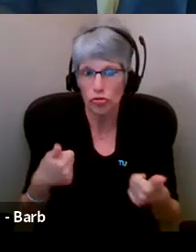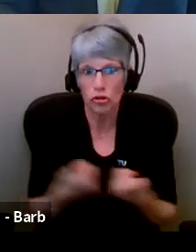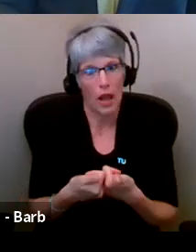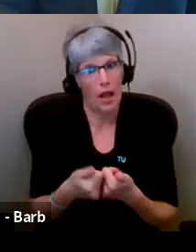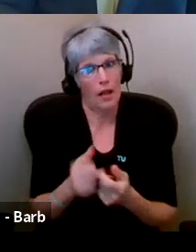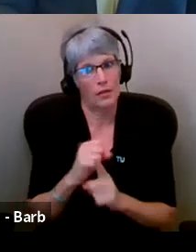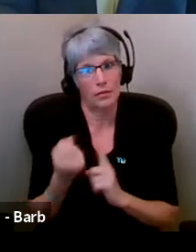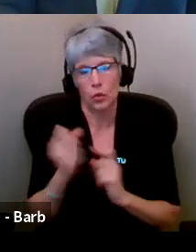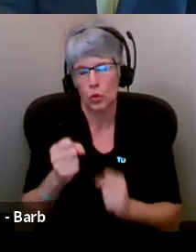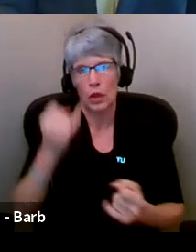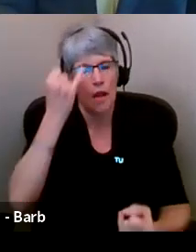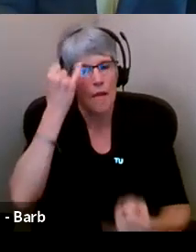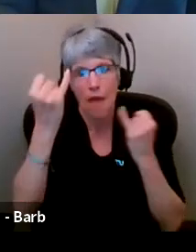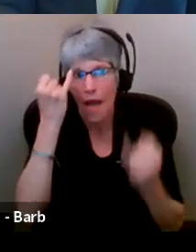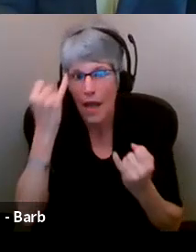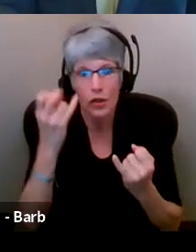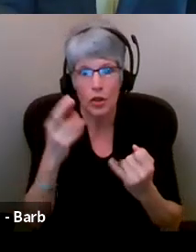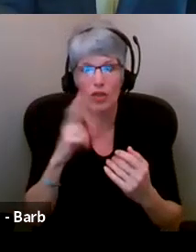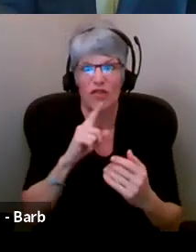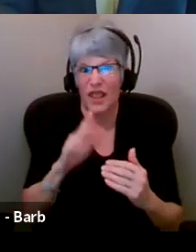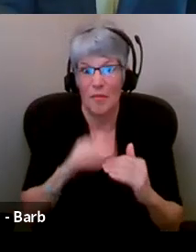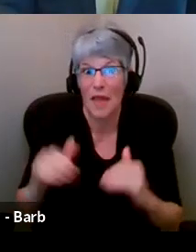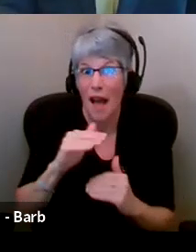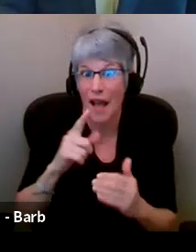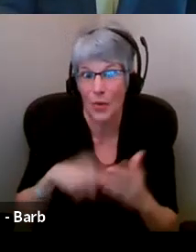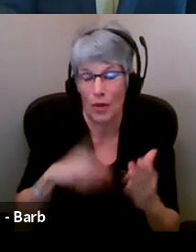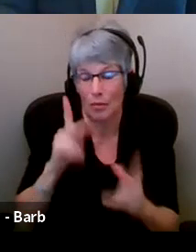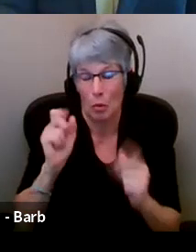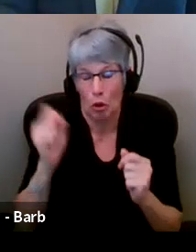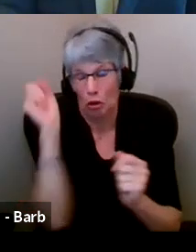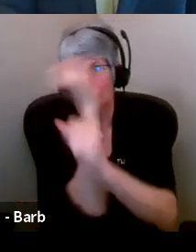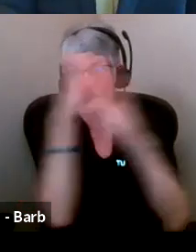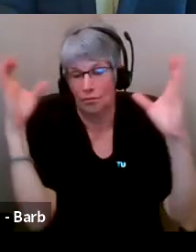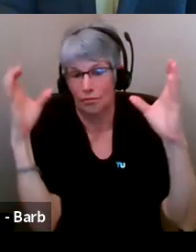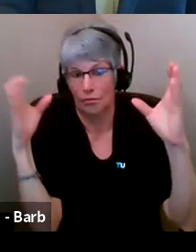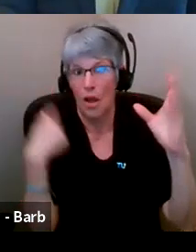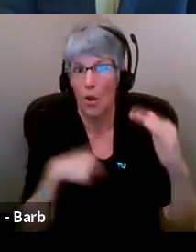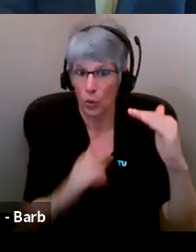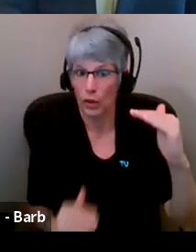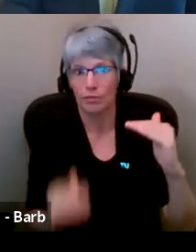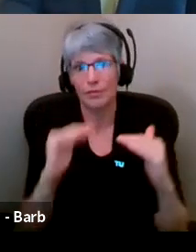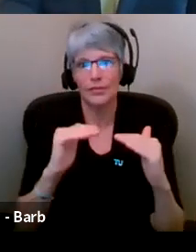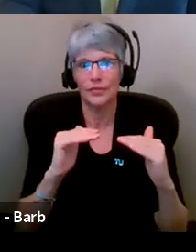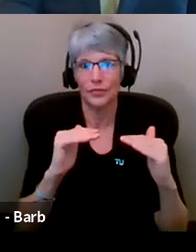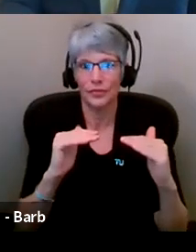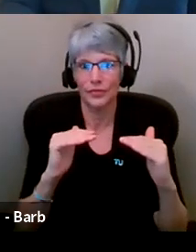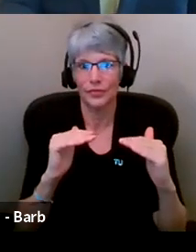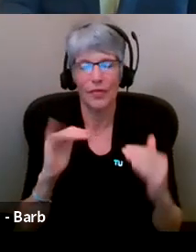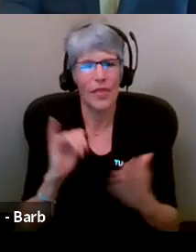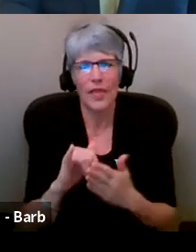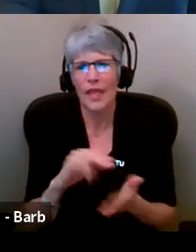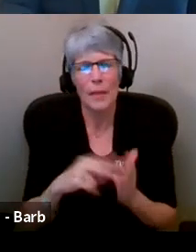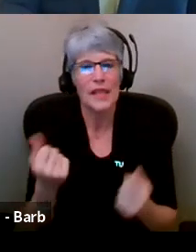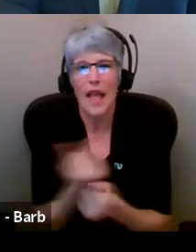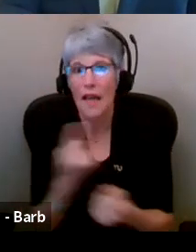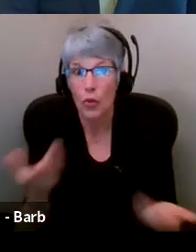anybody can imagine, or beyond what anybody imagined, we rose to the occasion. And that's everybody who's out in this